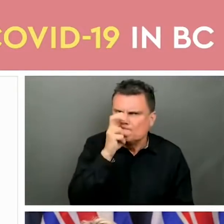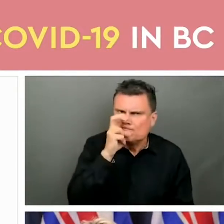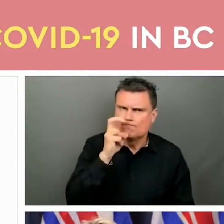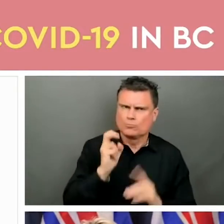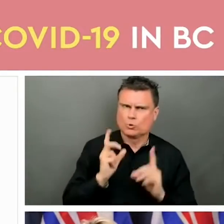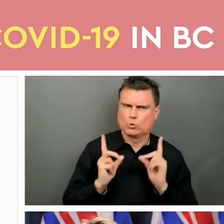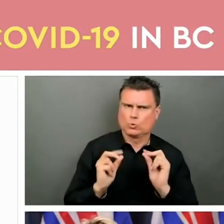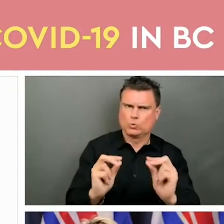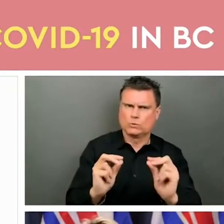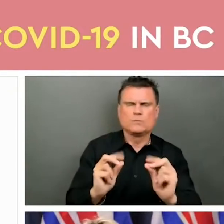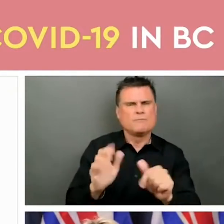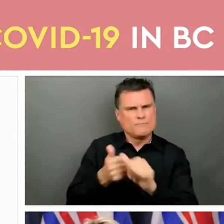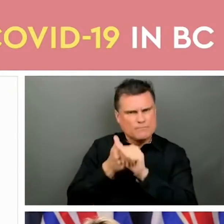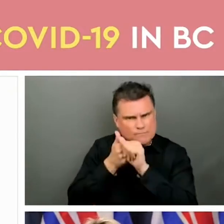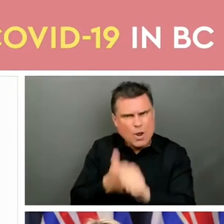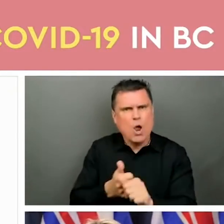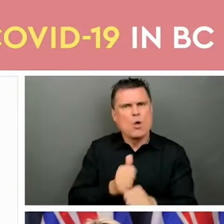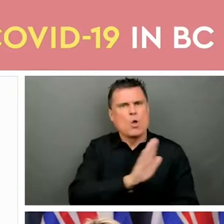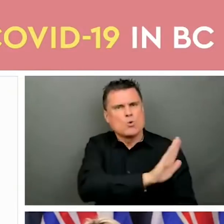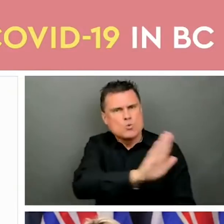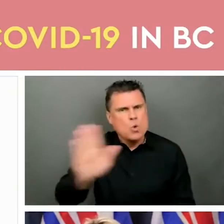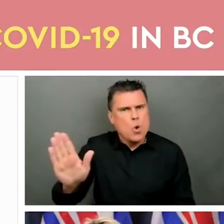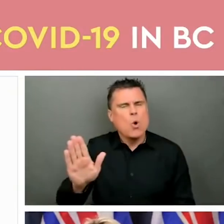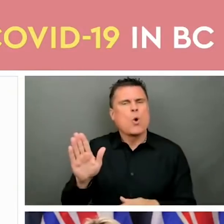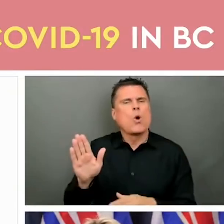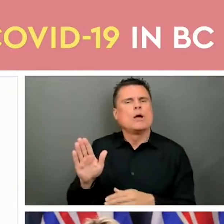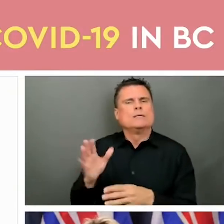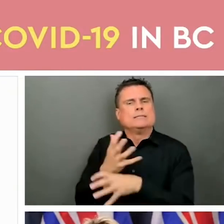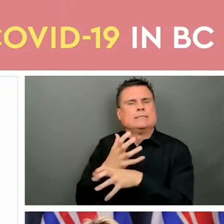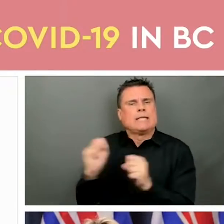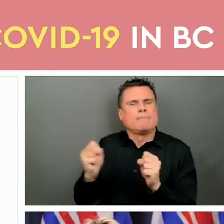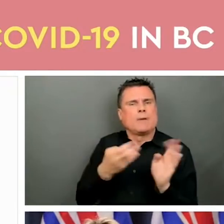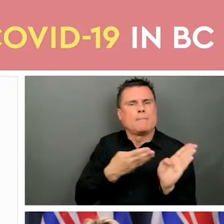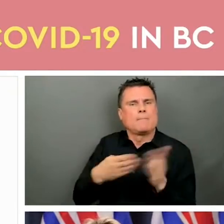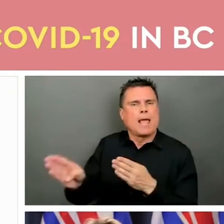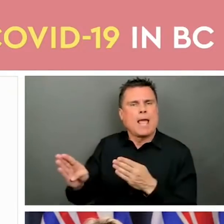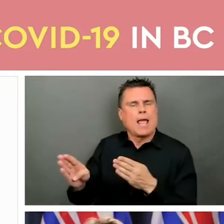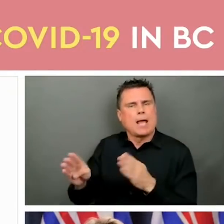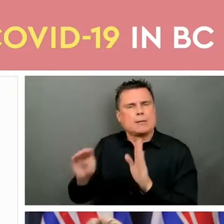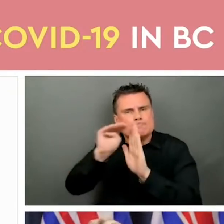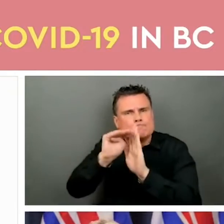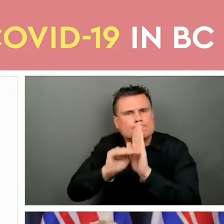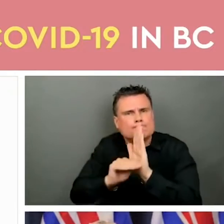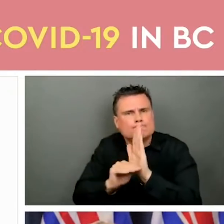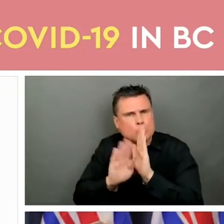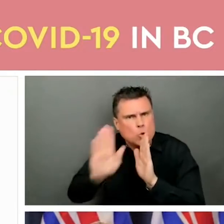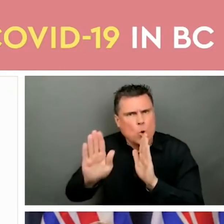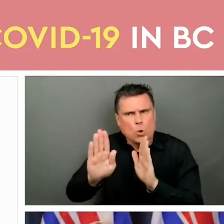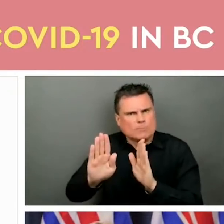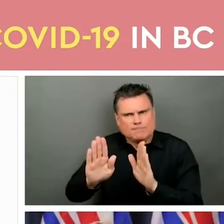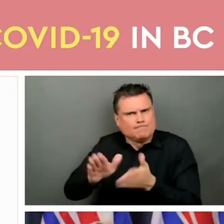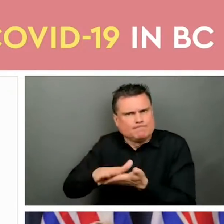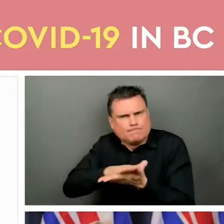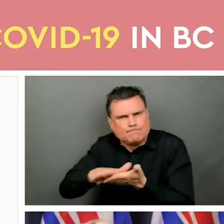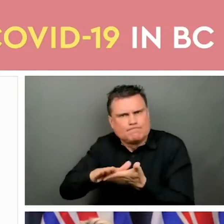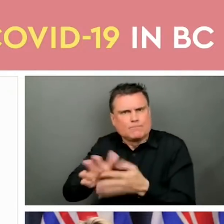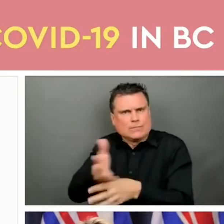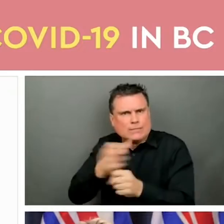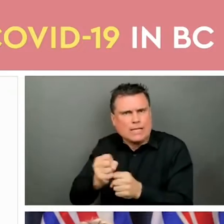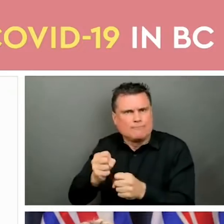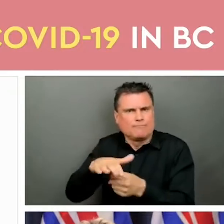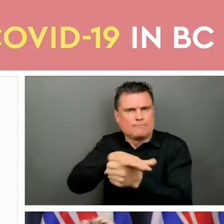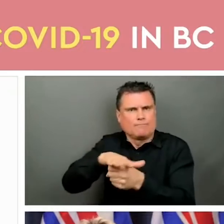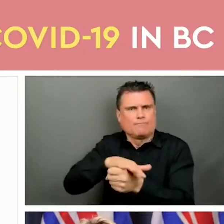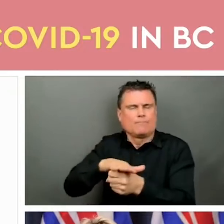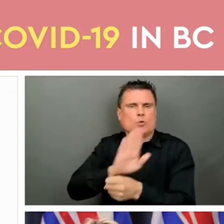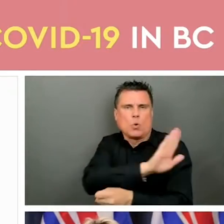in that business, to make sure that we stop those chains of transmission and allow people to safely reopen as quickly as possible. And